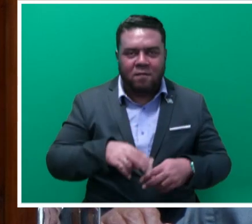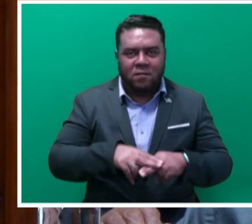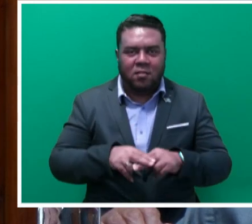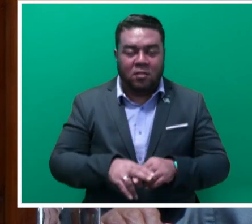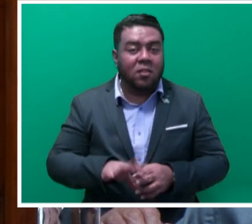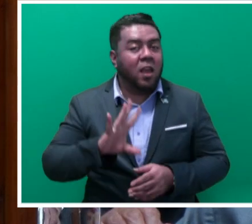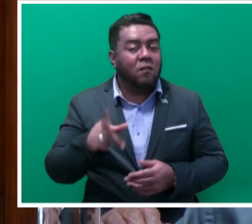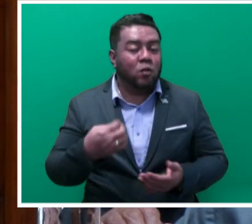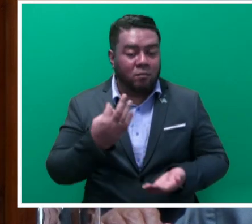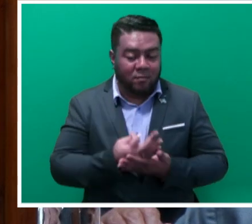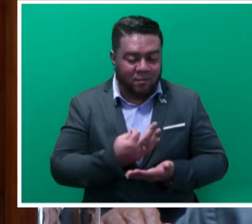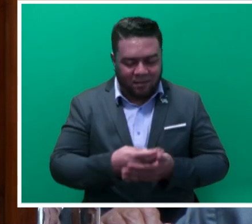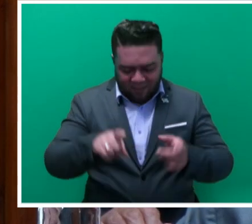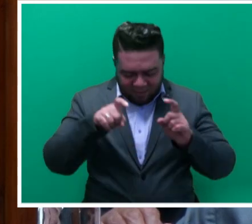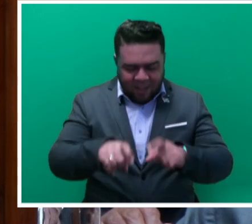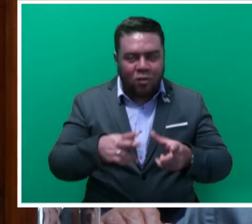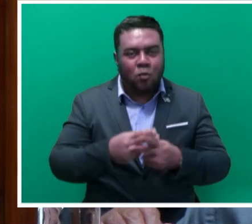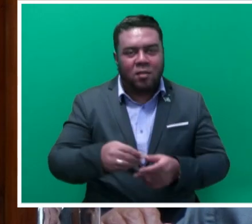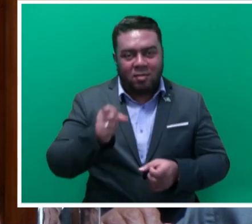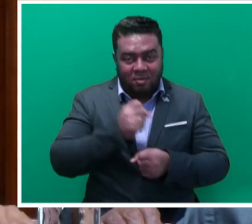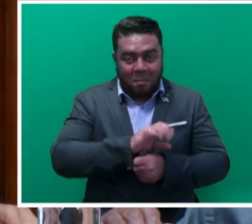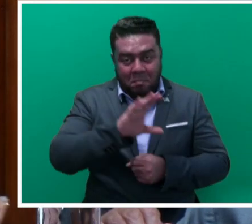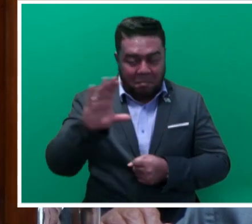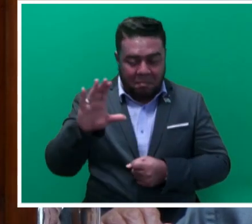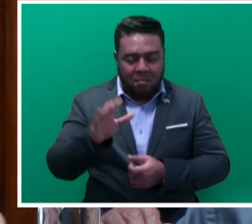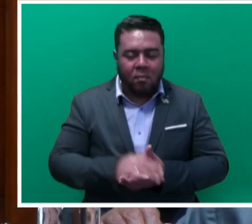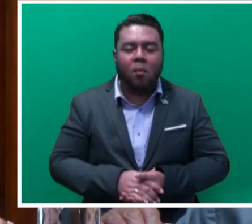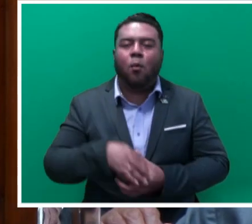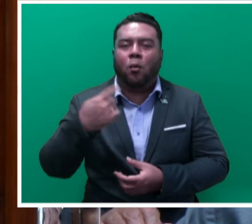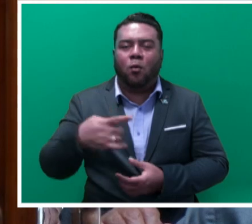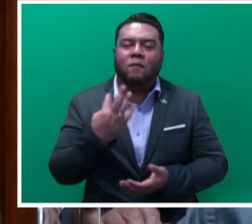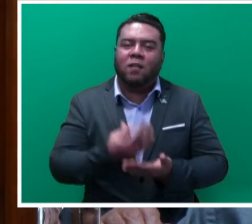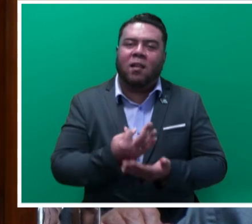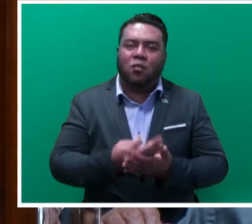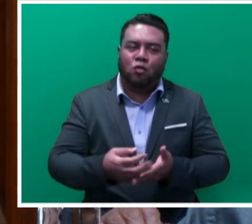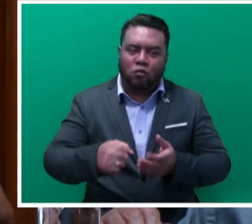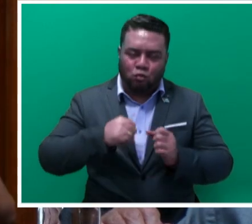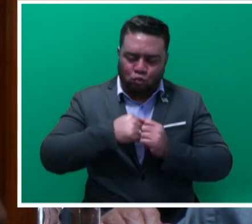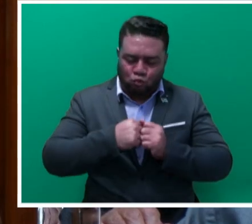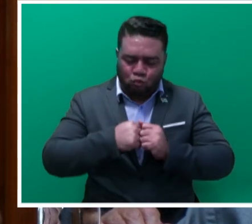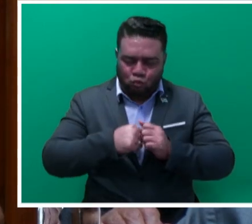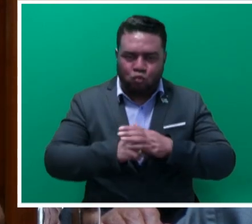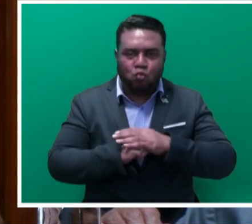dollar invested in training remains within the company, contributing directly to its financial stability.